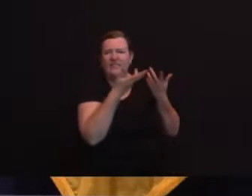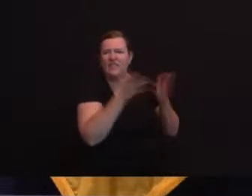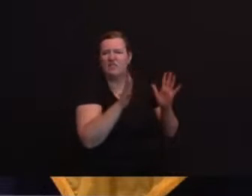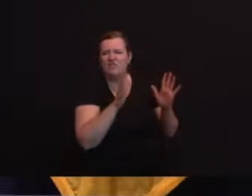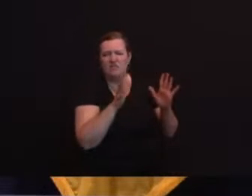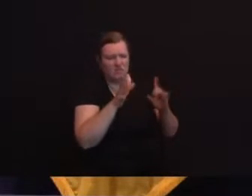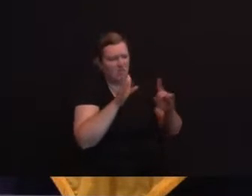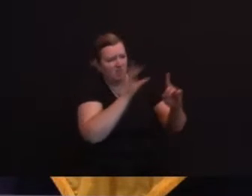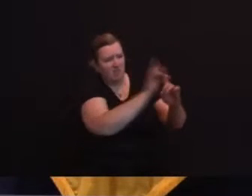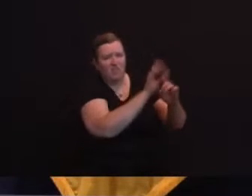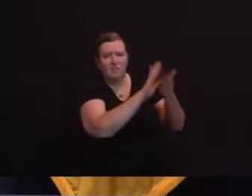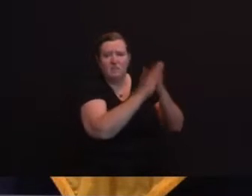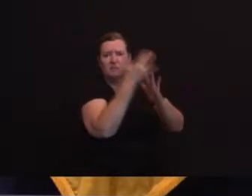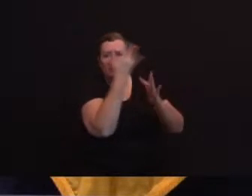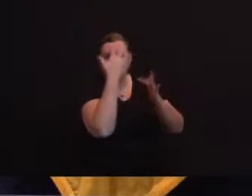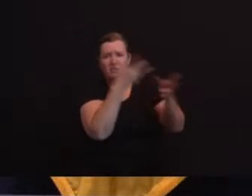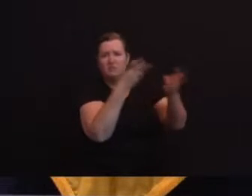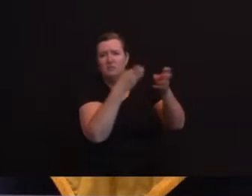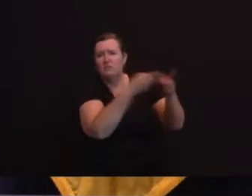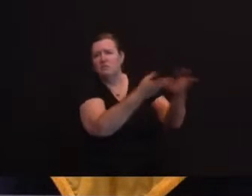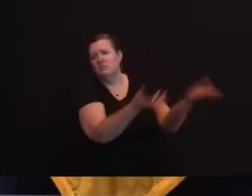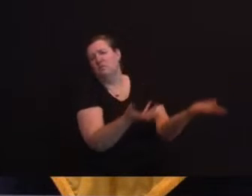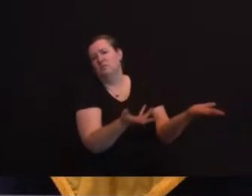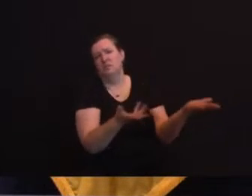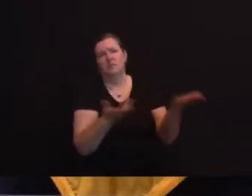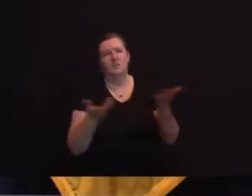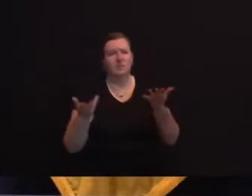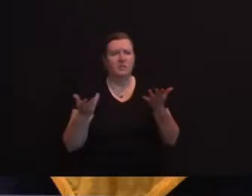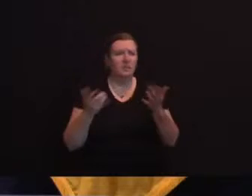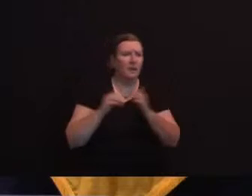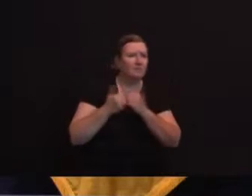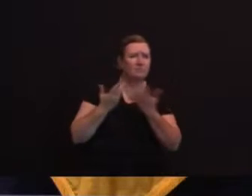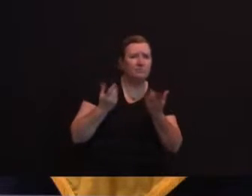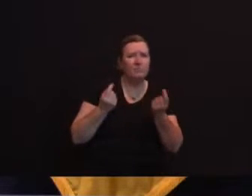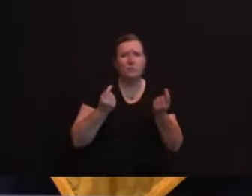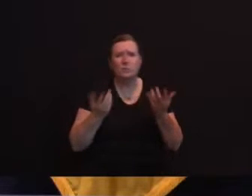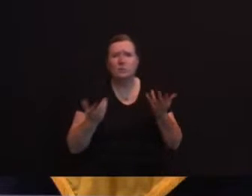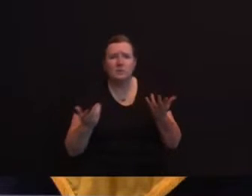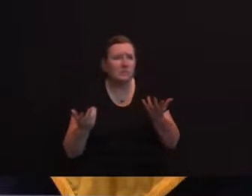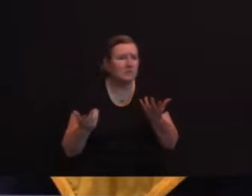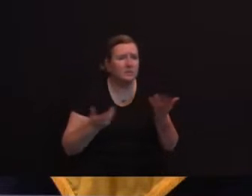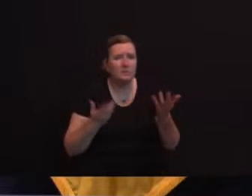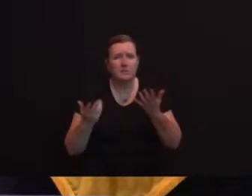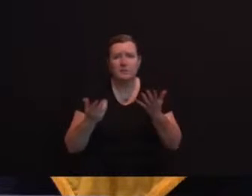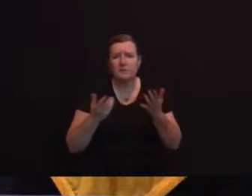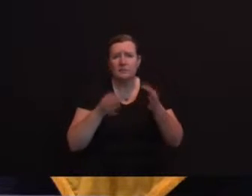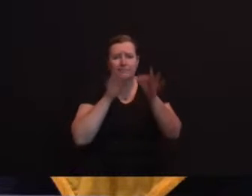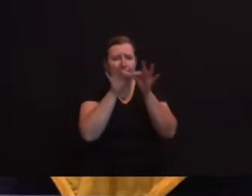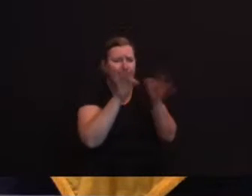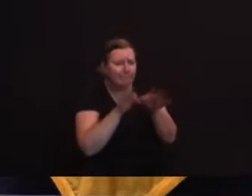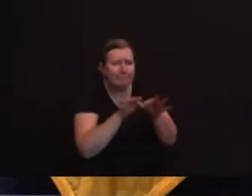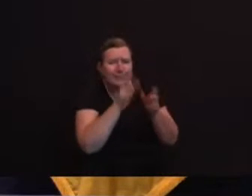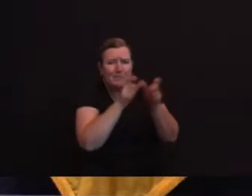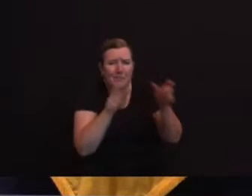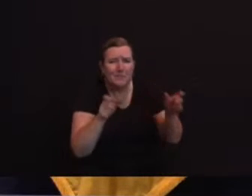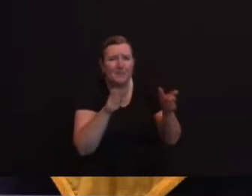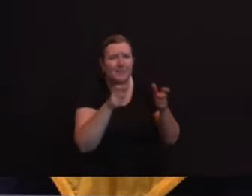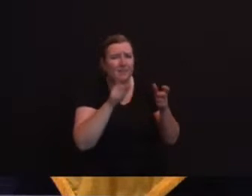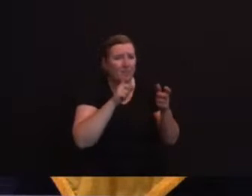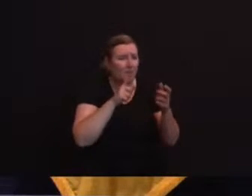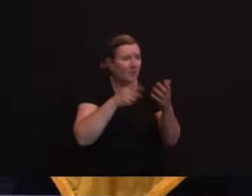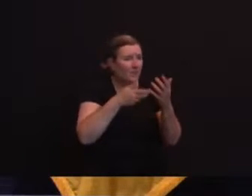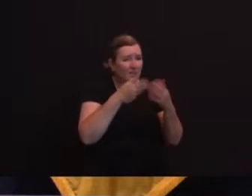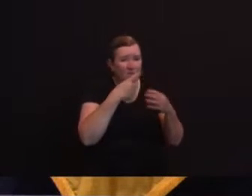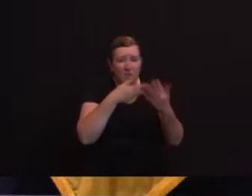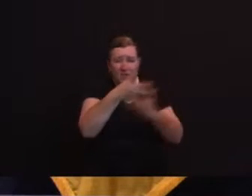We talked a lot about how we could push back on that, whether it's social influencers or other